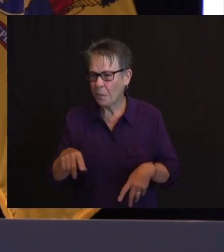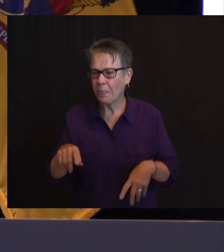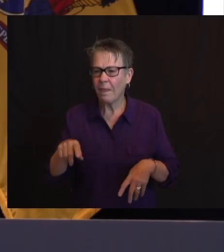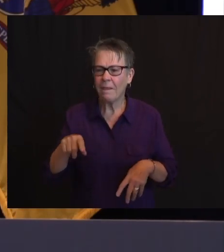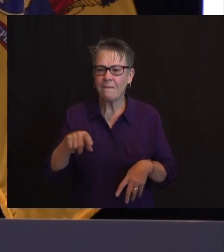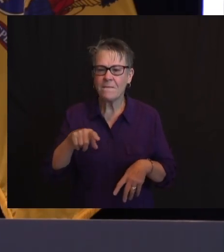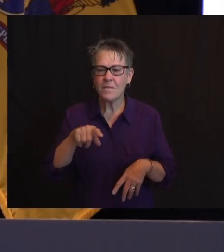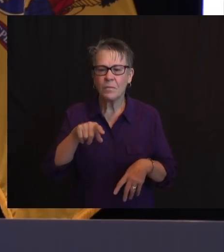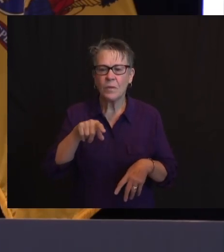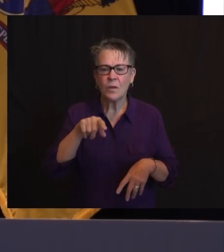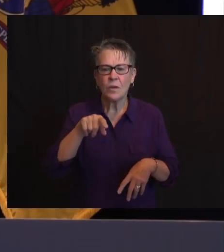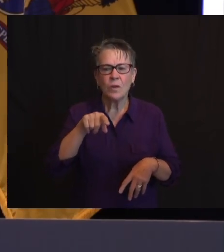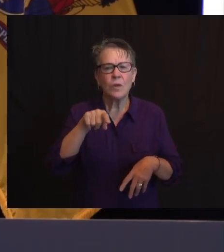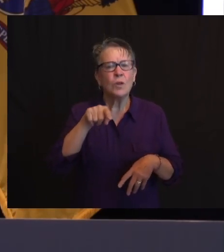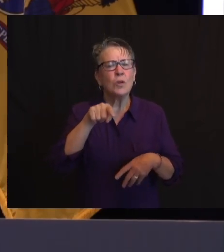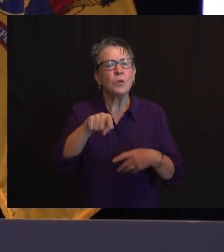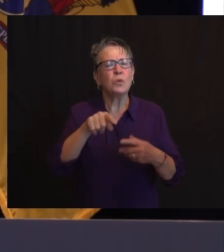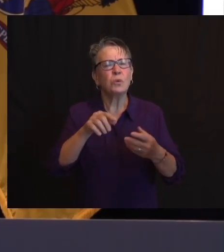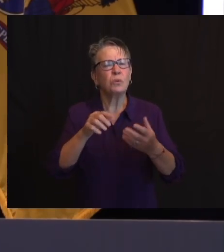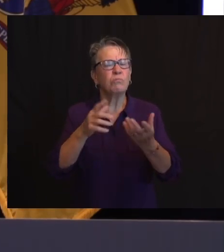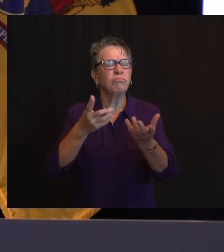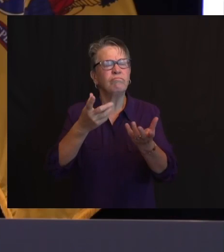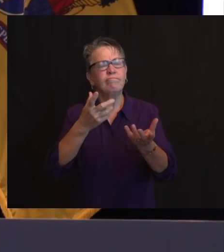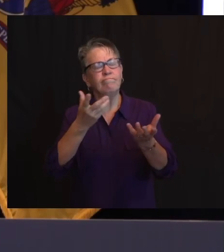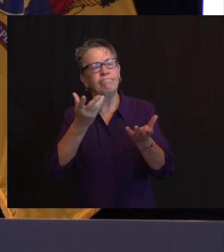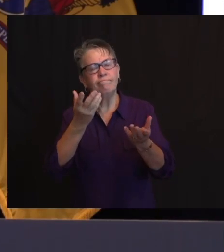level, but in New Jersey, would you support